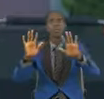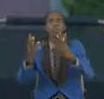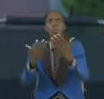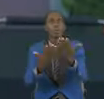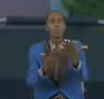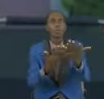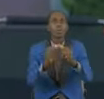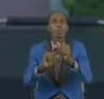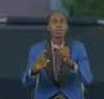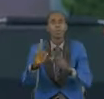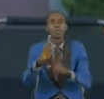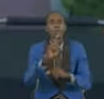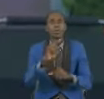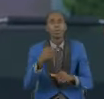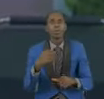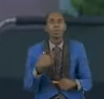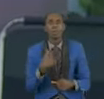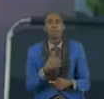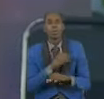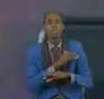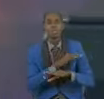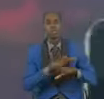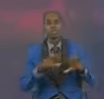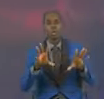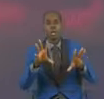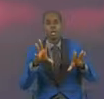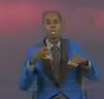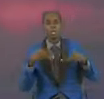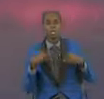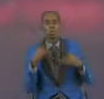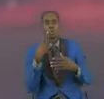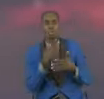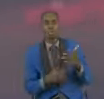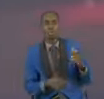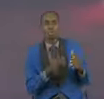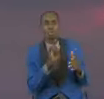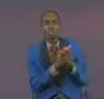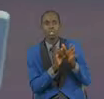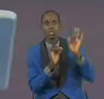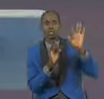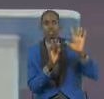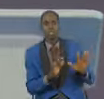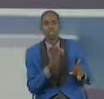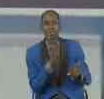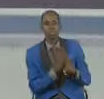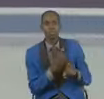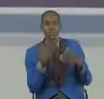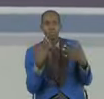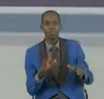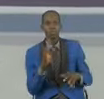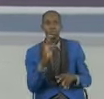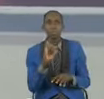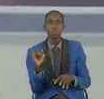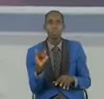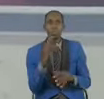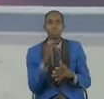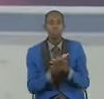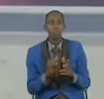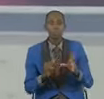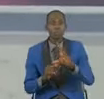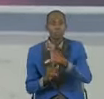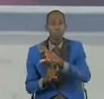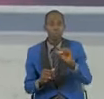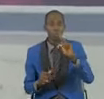We don't accept what the man has preached. He said, nobody can live above